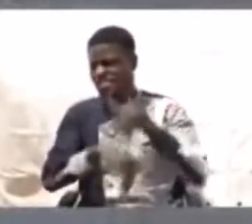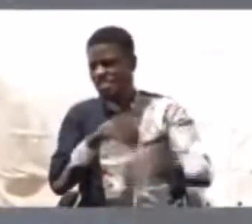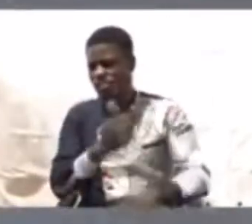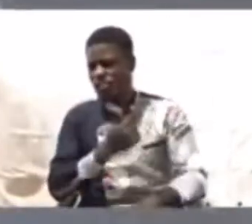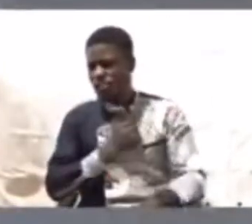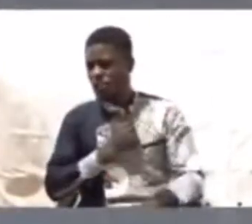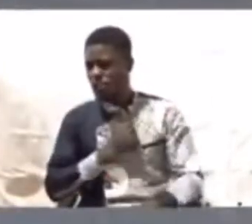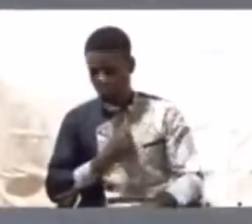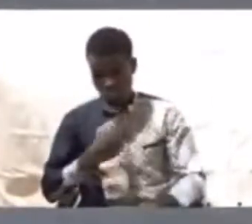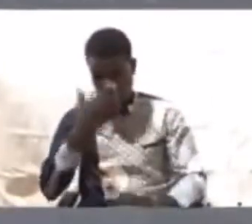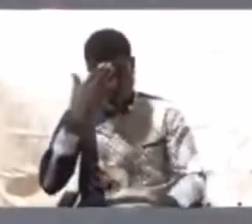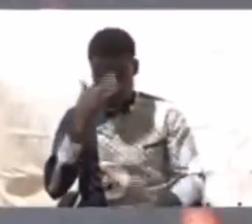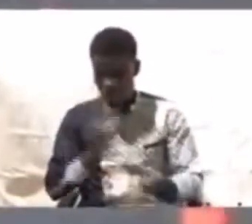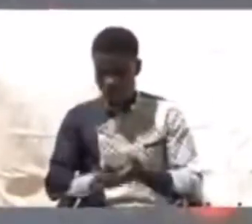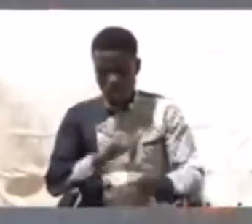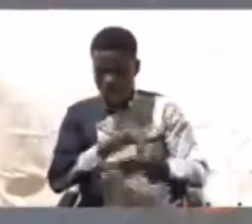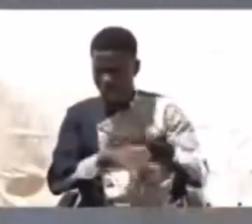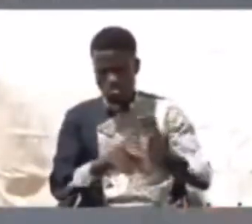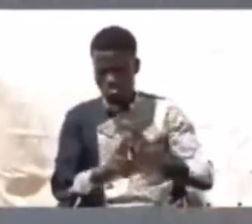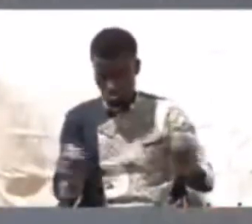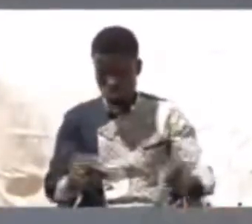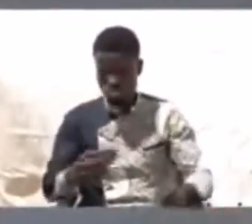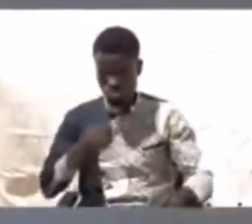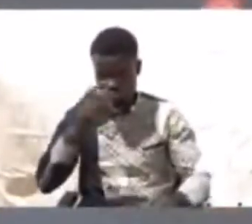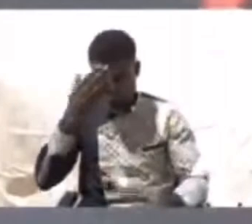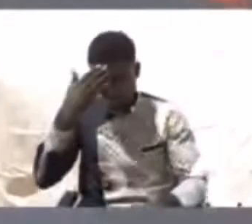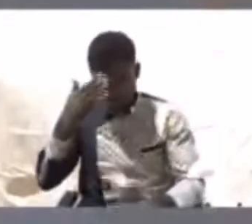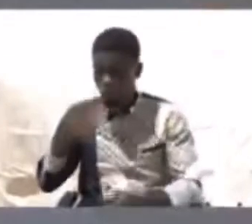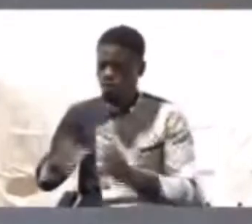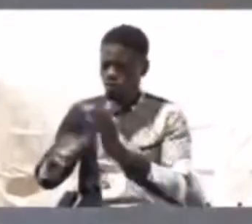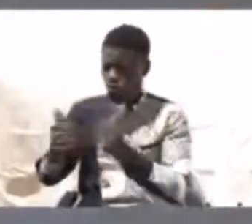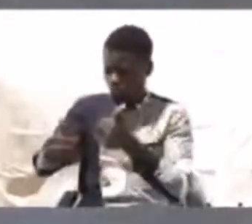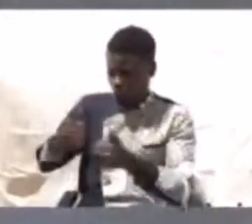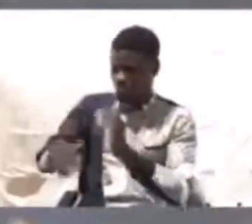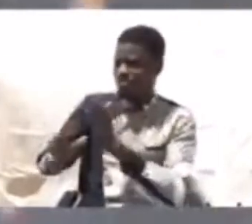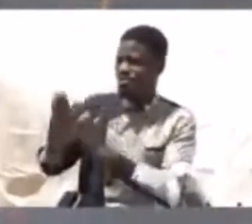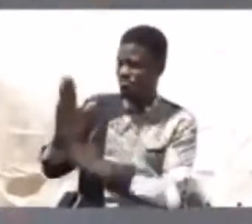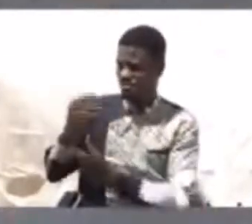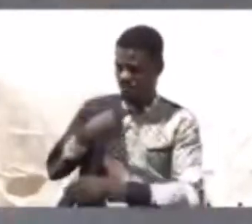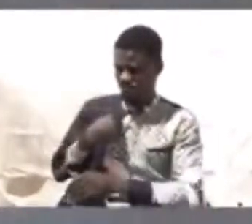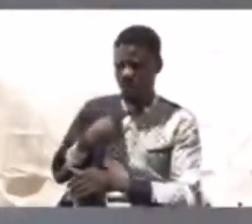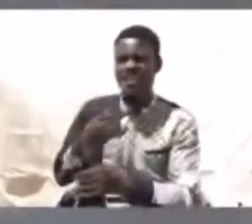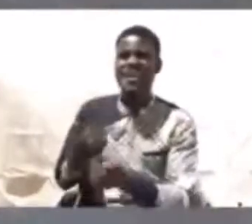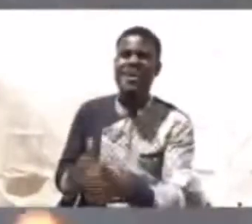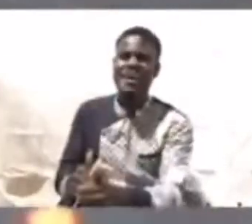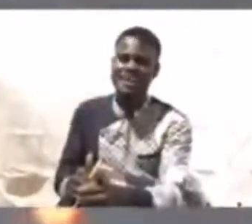me to me ho entwene ye mano yesu ne ya tike memba